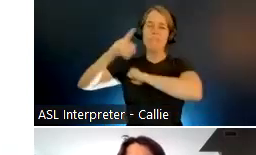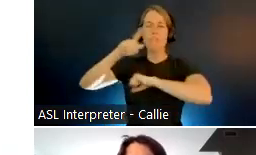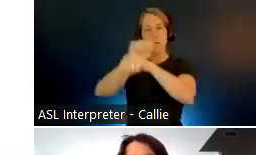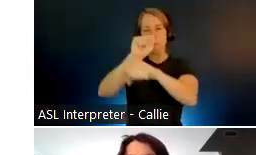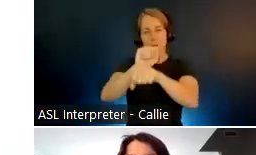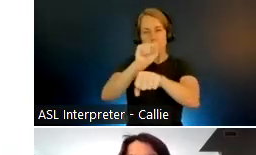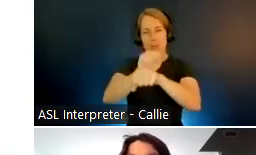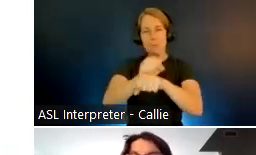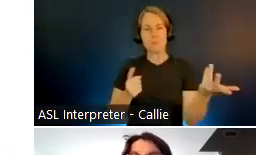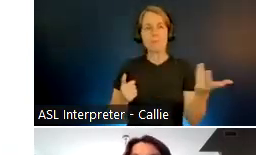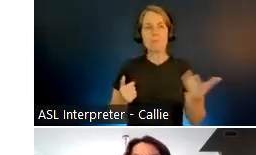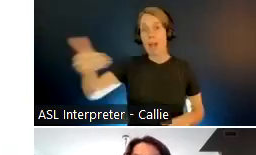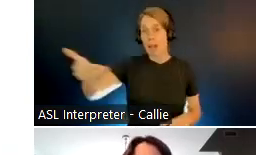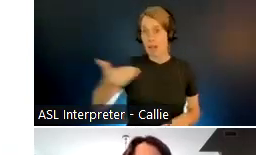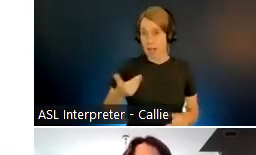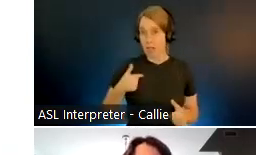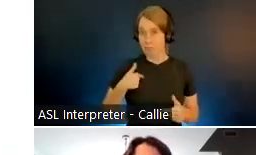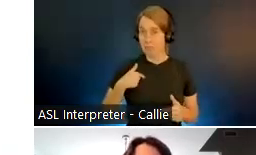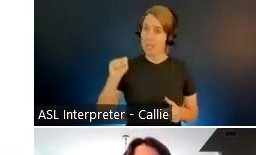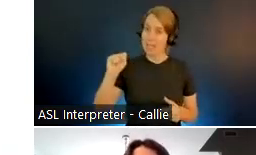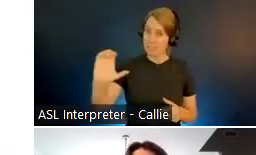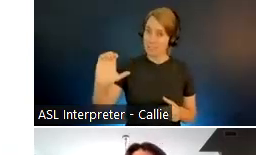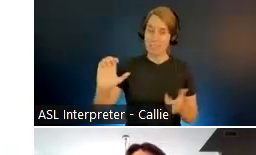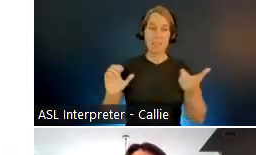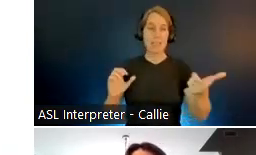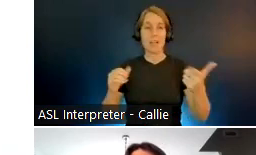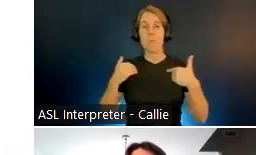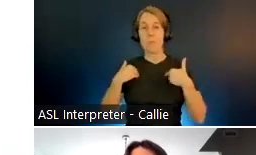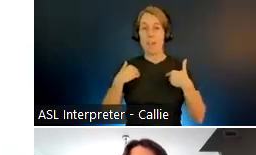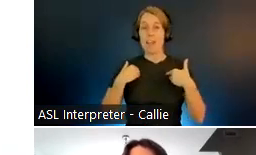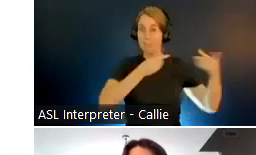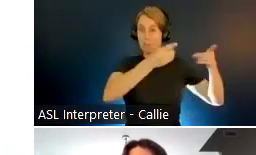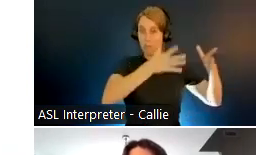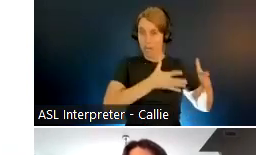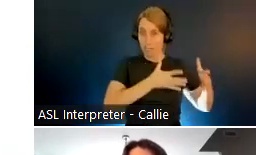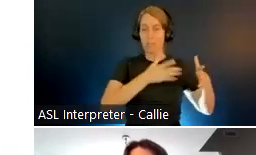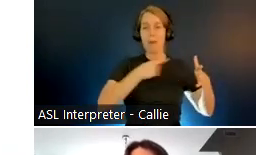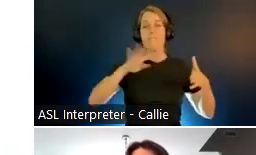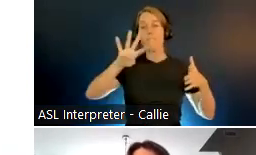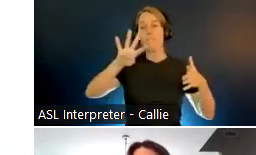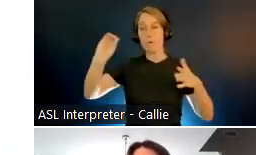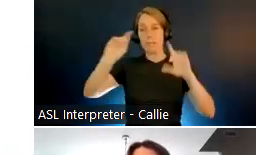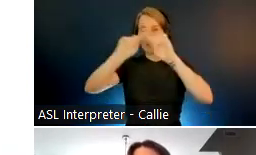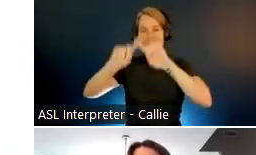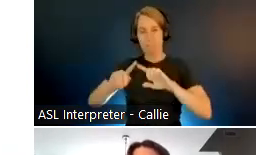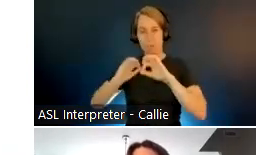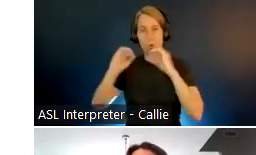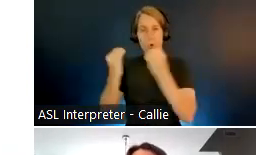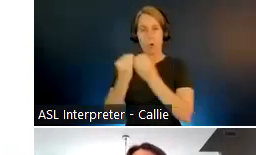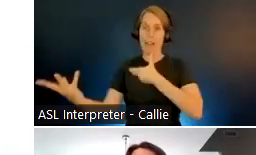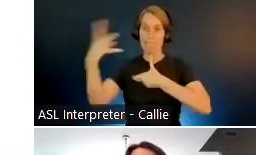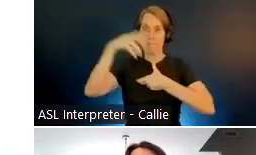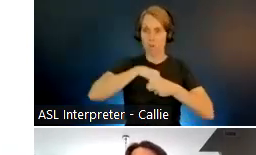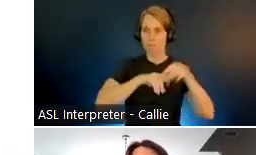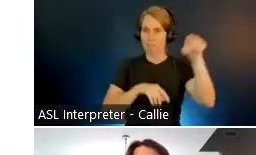Hire Me SC, but we've got over 40 different organizations that's involved in this initiative. And what Hire